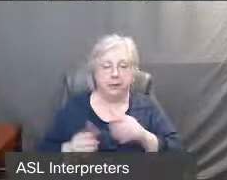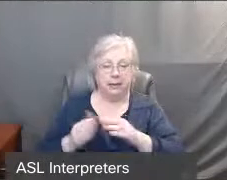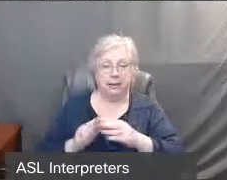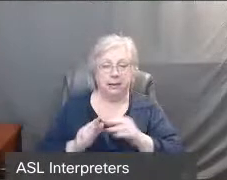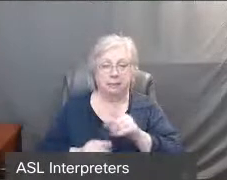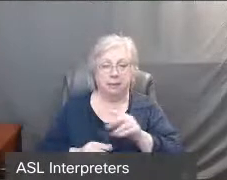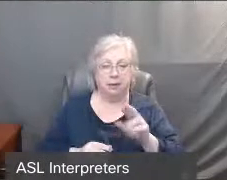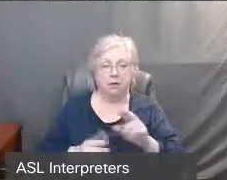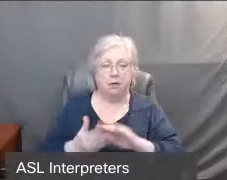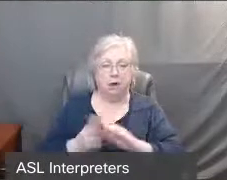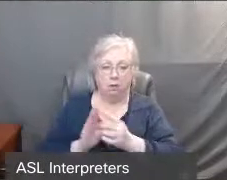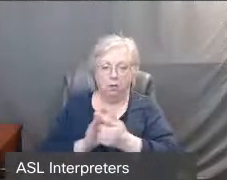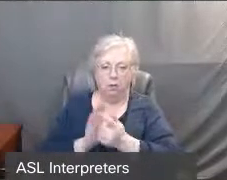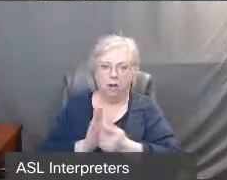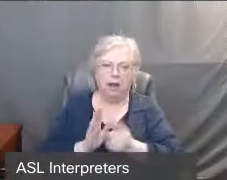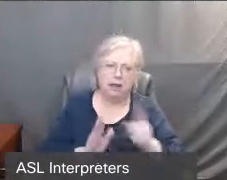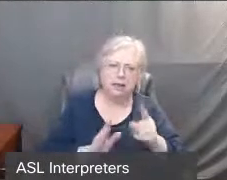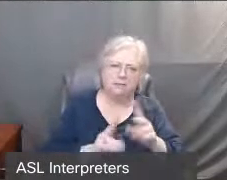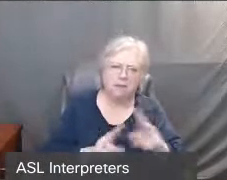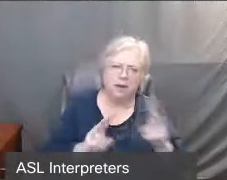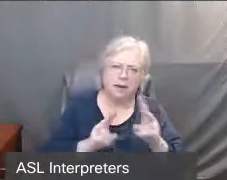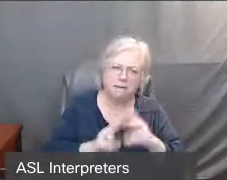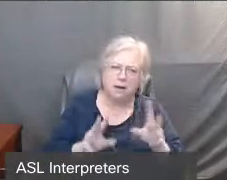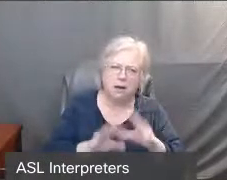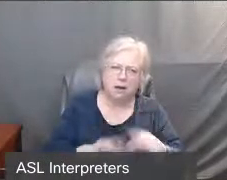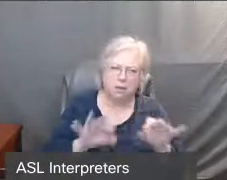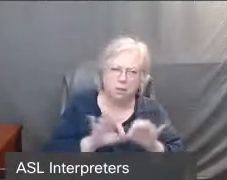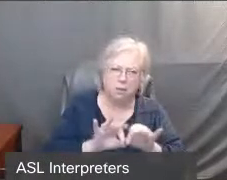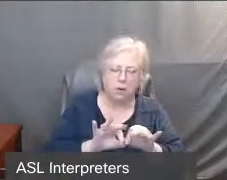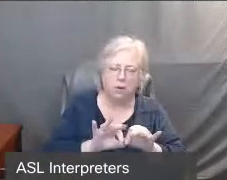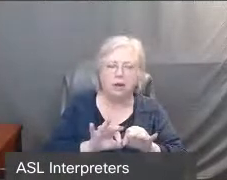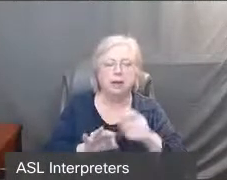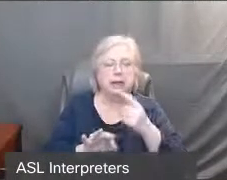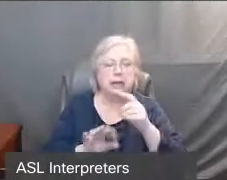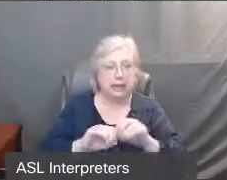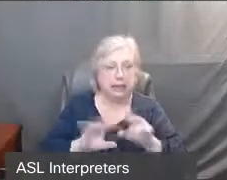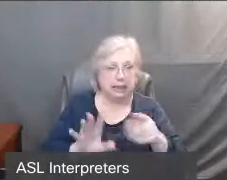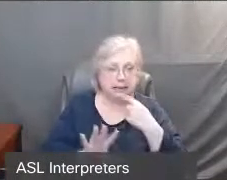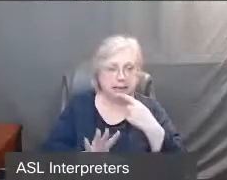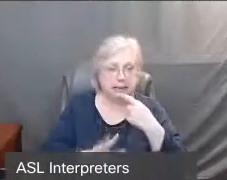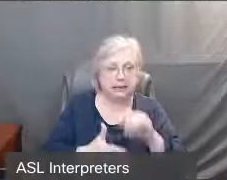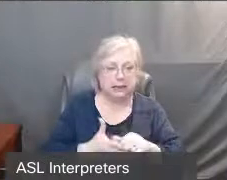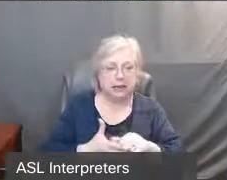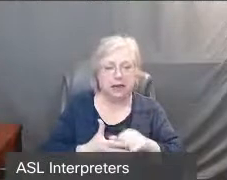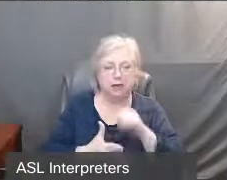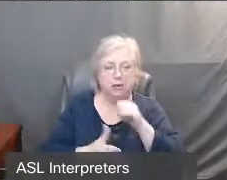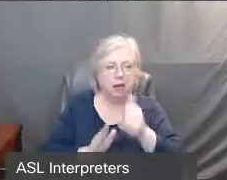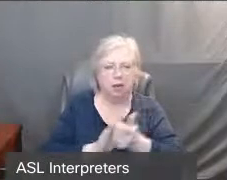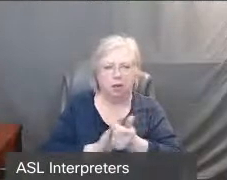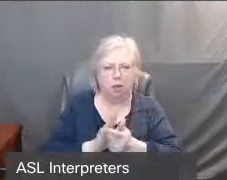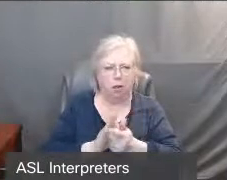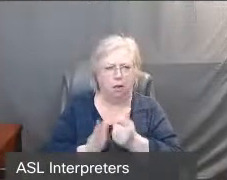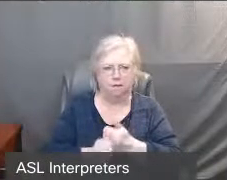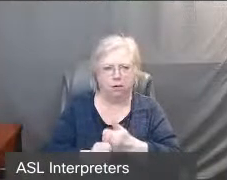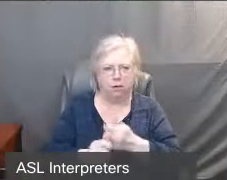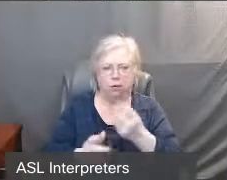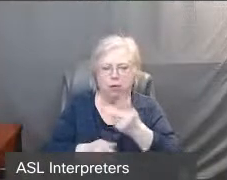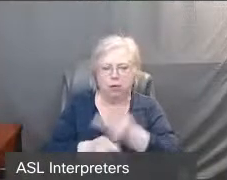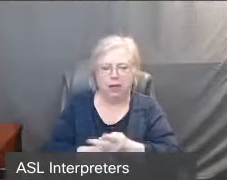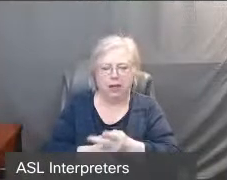Rock Ordinance, and this is very, very important, clearly states that it should be unlawful for any person to